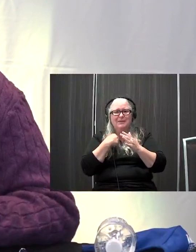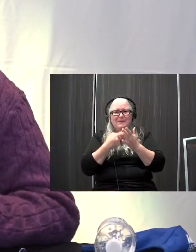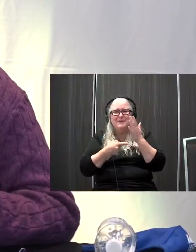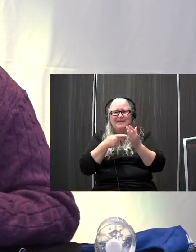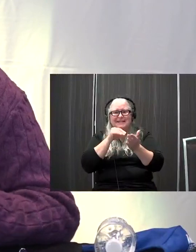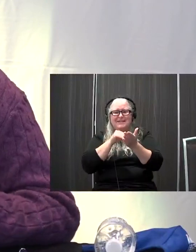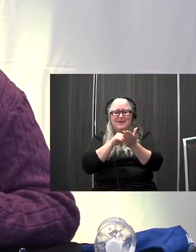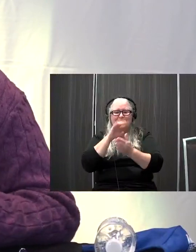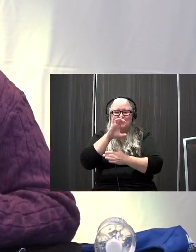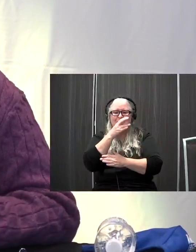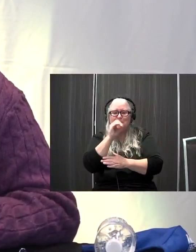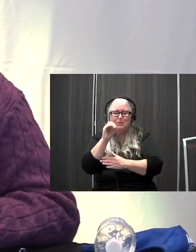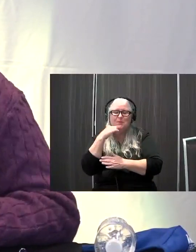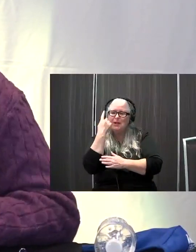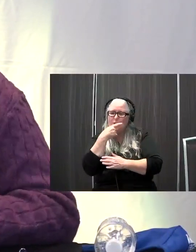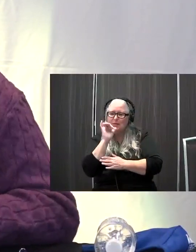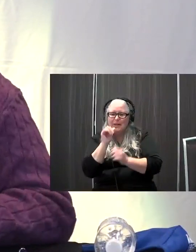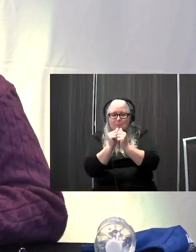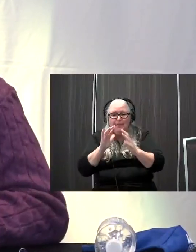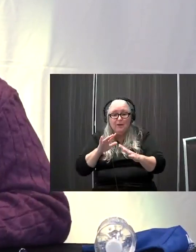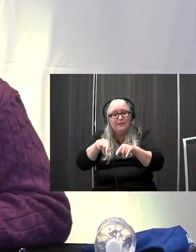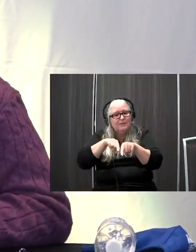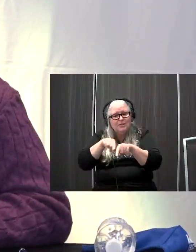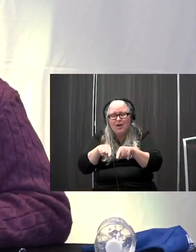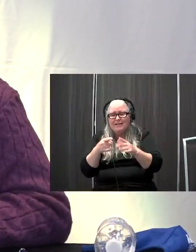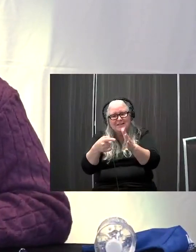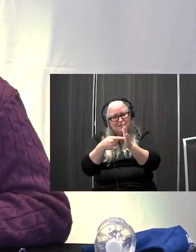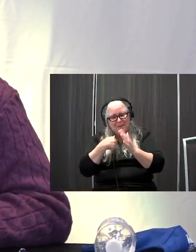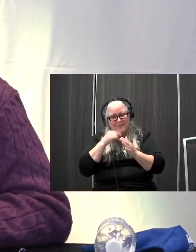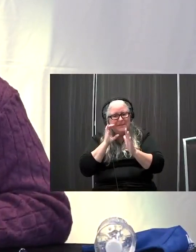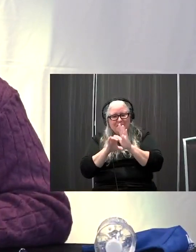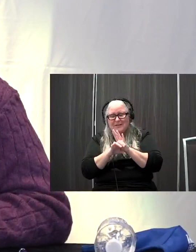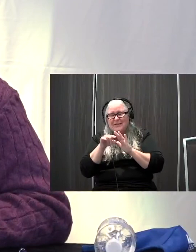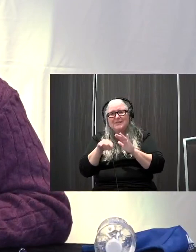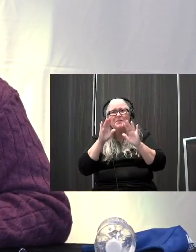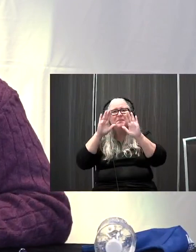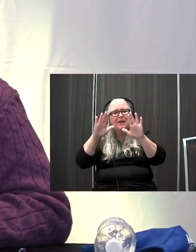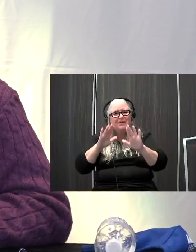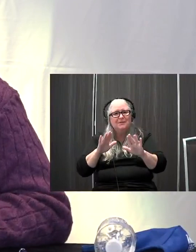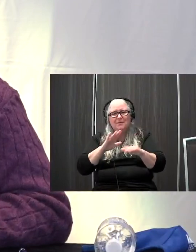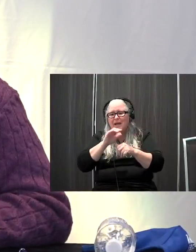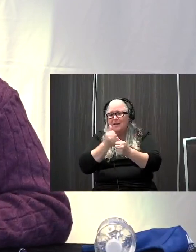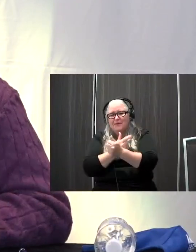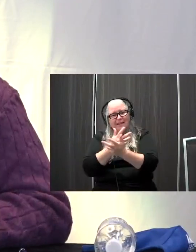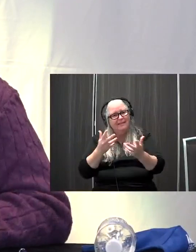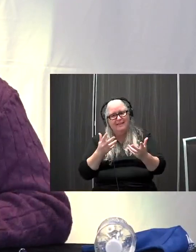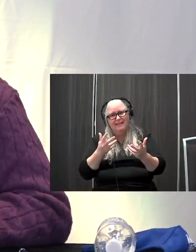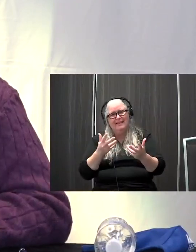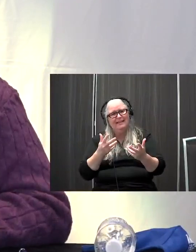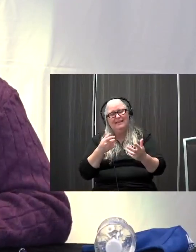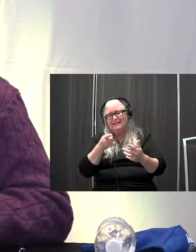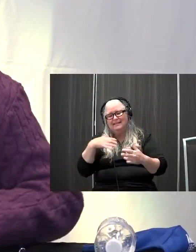So it's just he's this wonderful whole package. So I think wow.